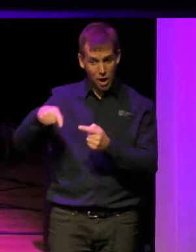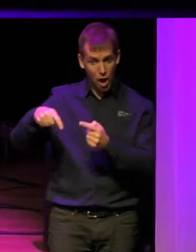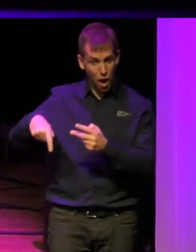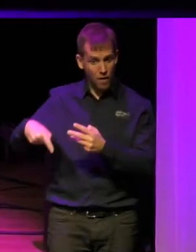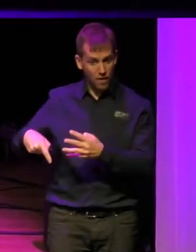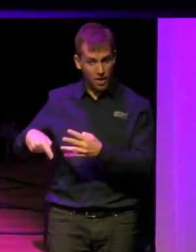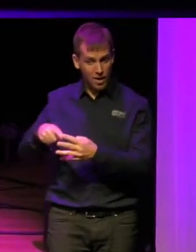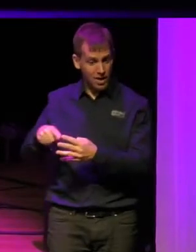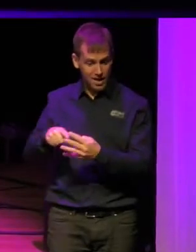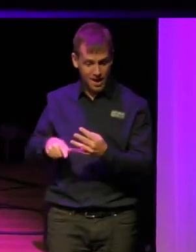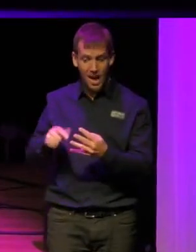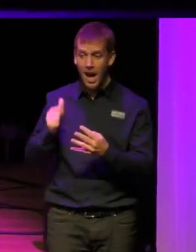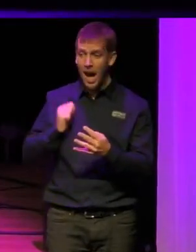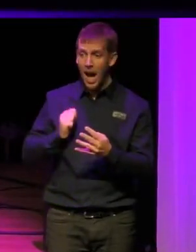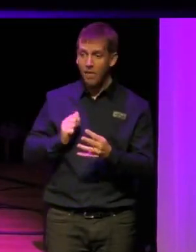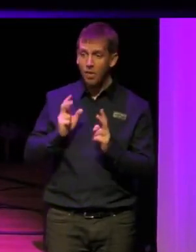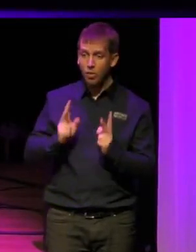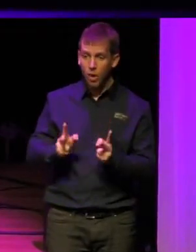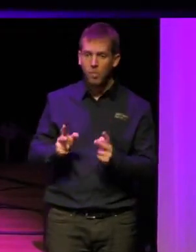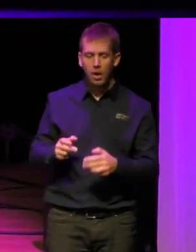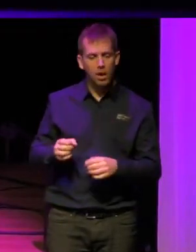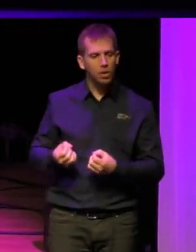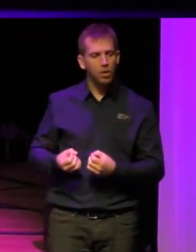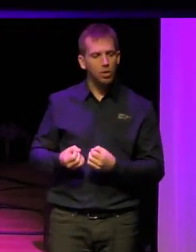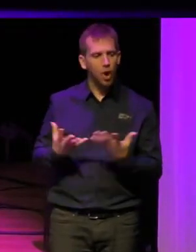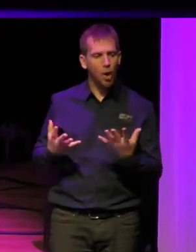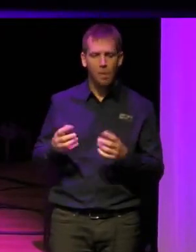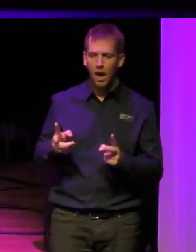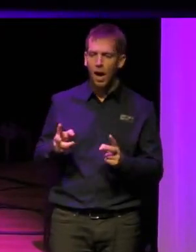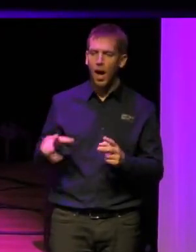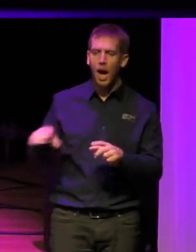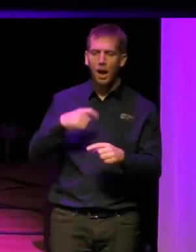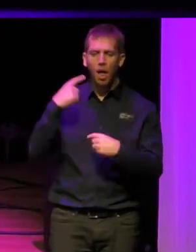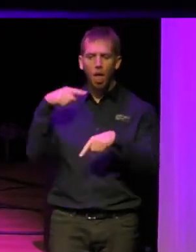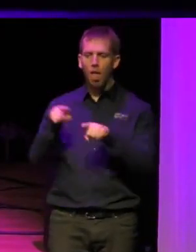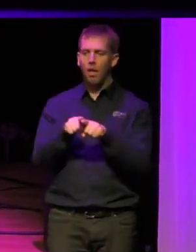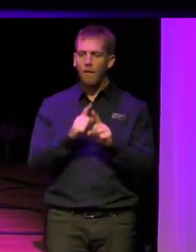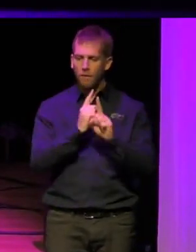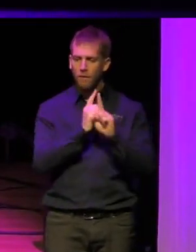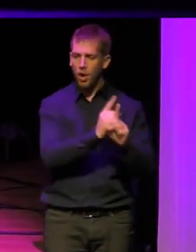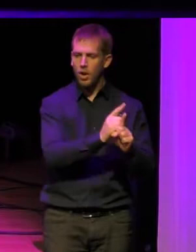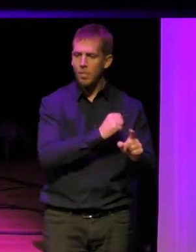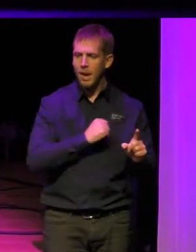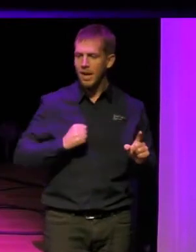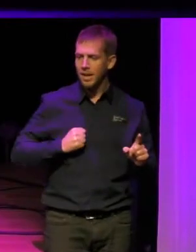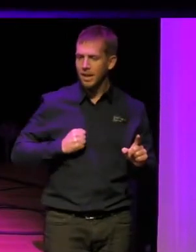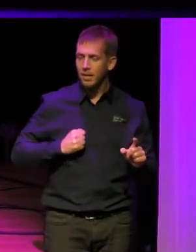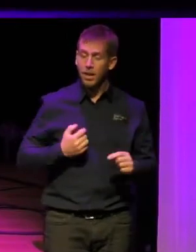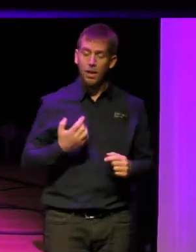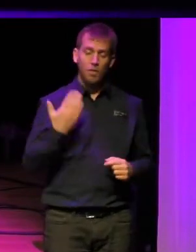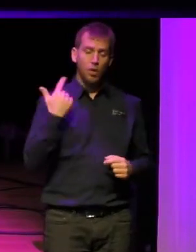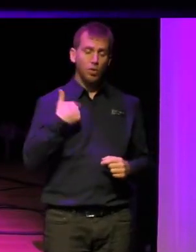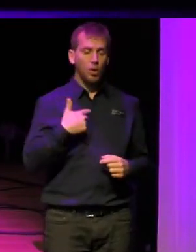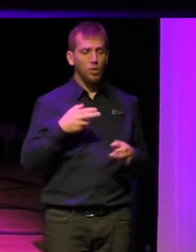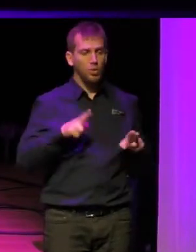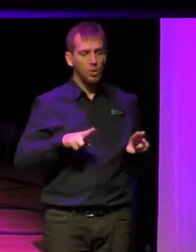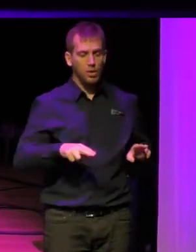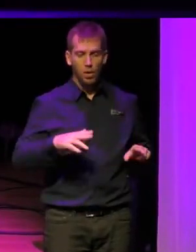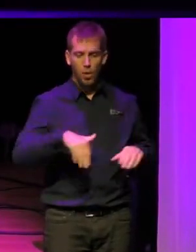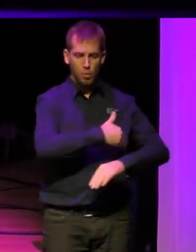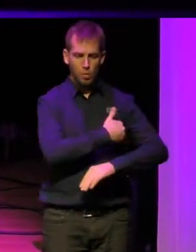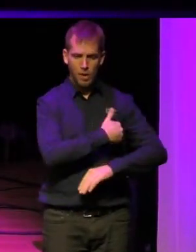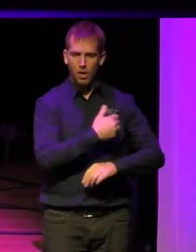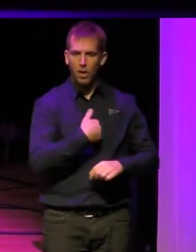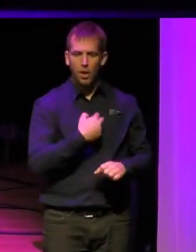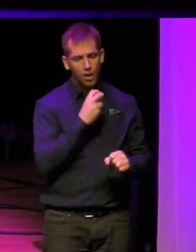manufacture consent. As public protector, one of my decisions was to stop politicians from